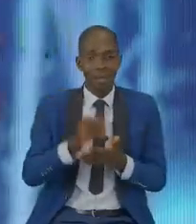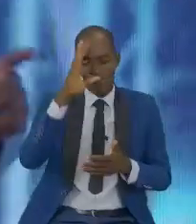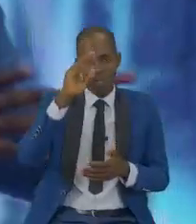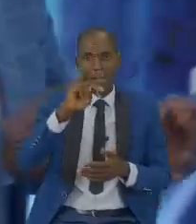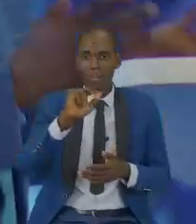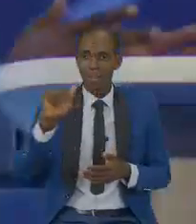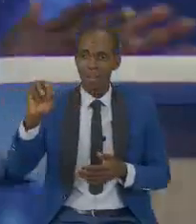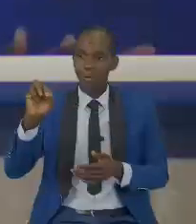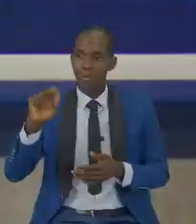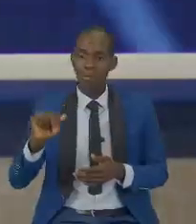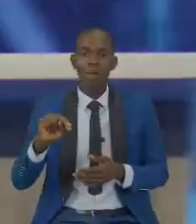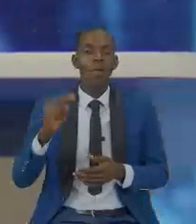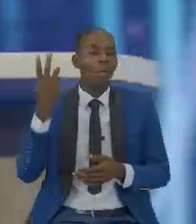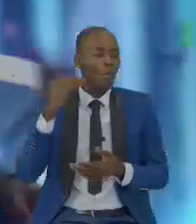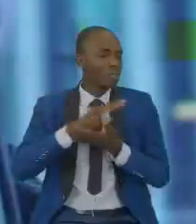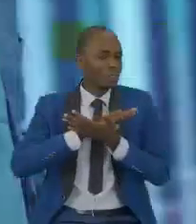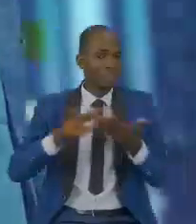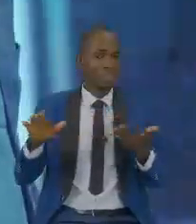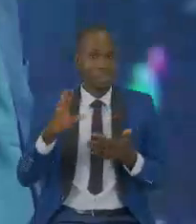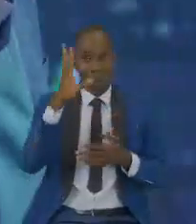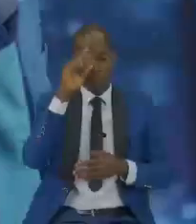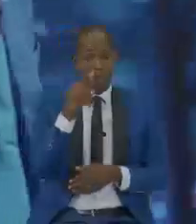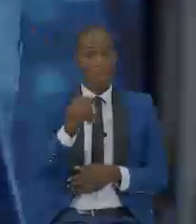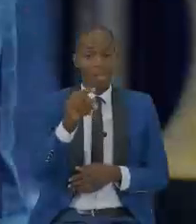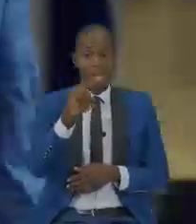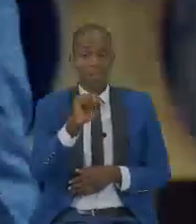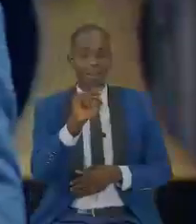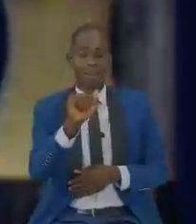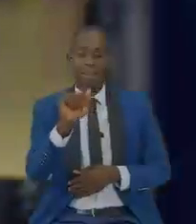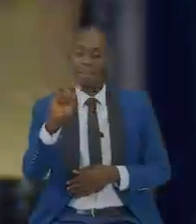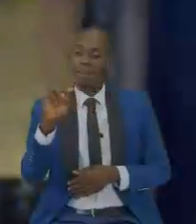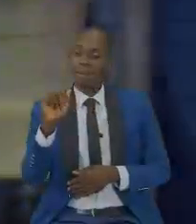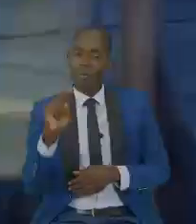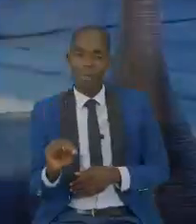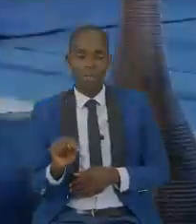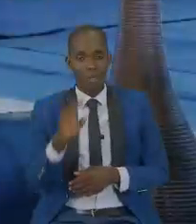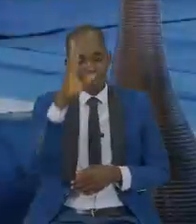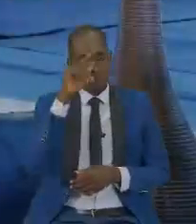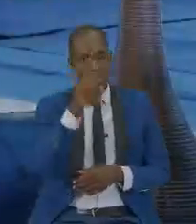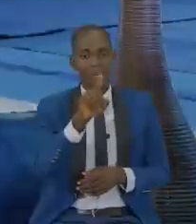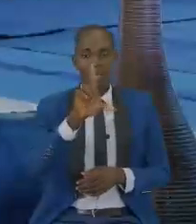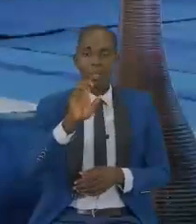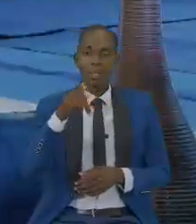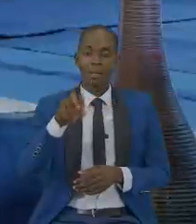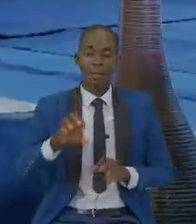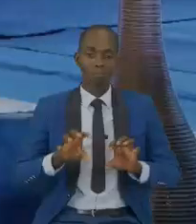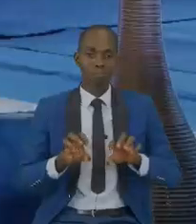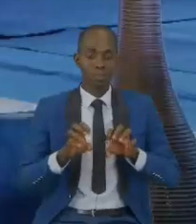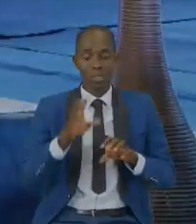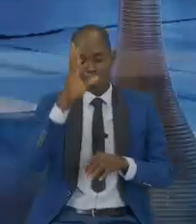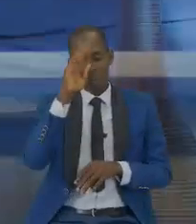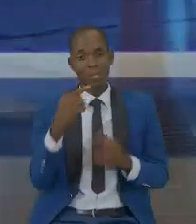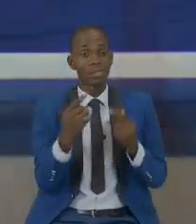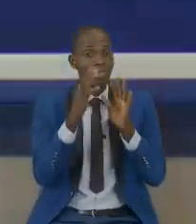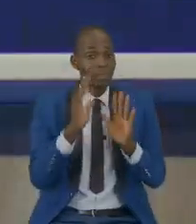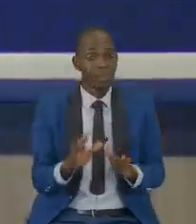He was clean. He, Naaman, he, the leper, he, the sinner, he,